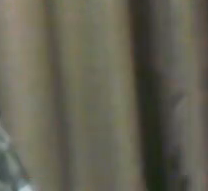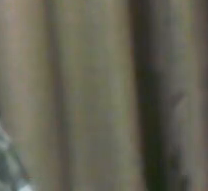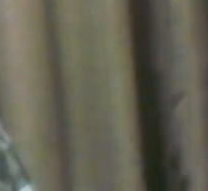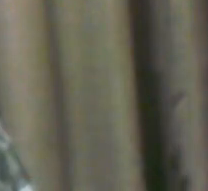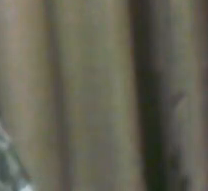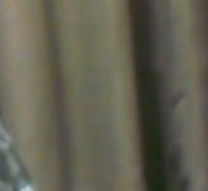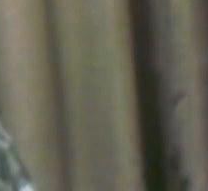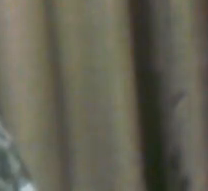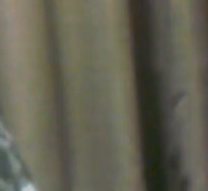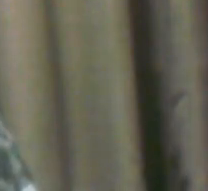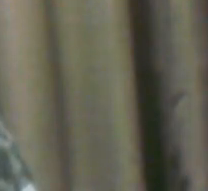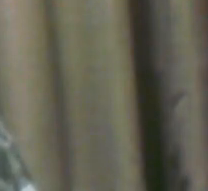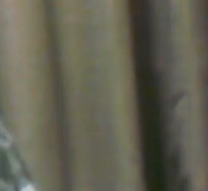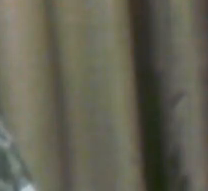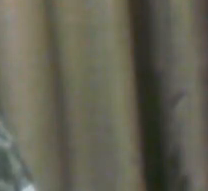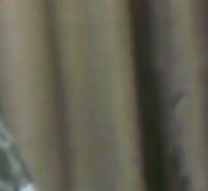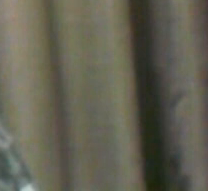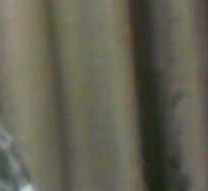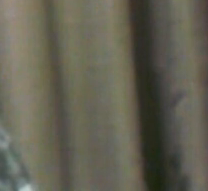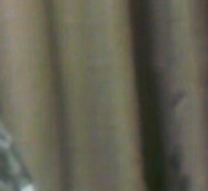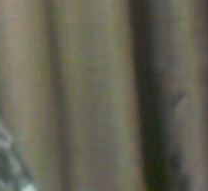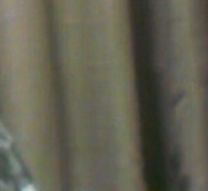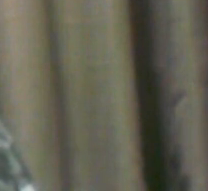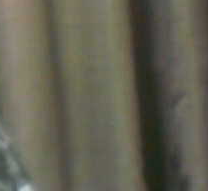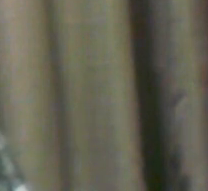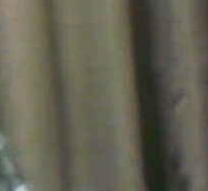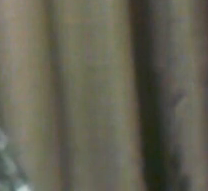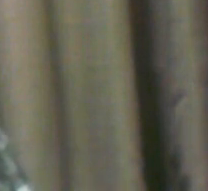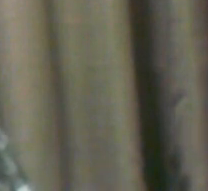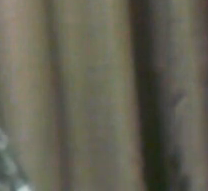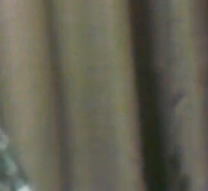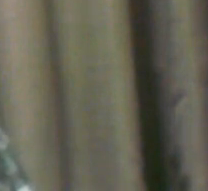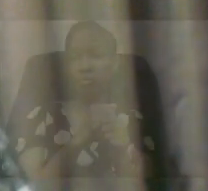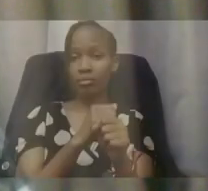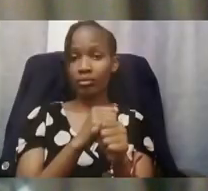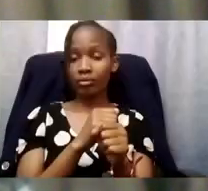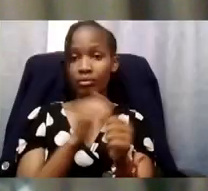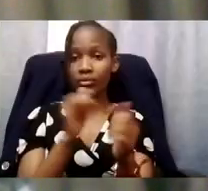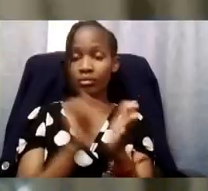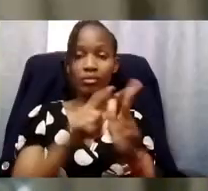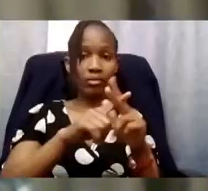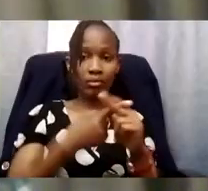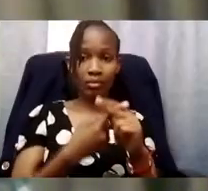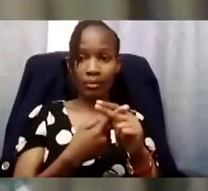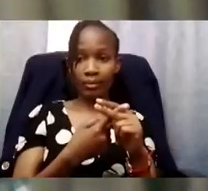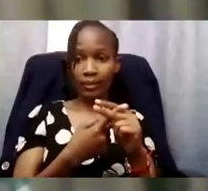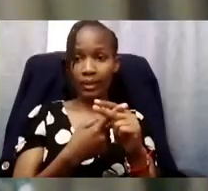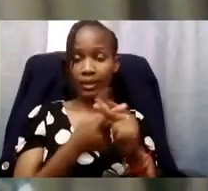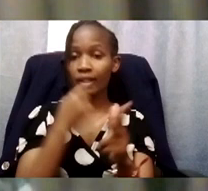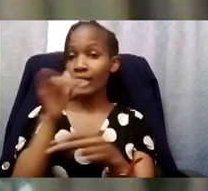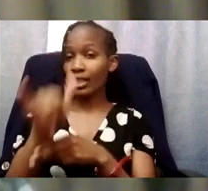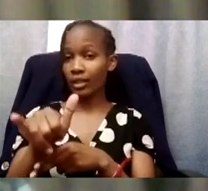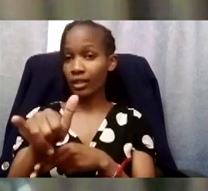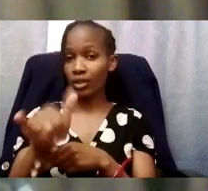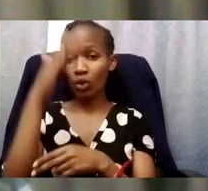know, 7-8 years. And that is where that ice had to break by Sandeep Patil, saying that, you know,